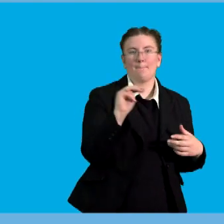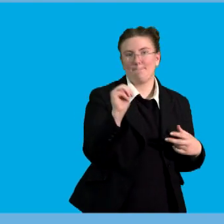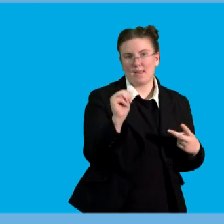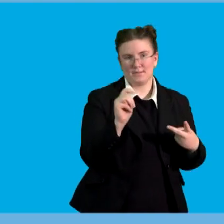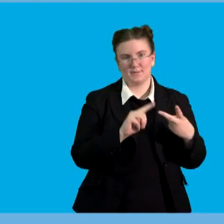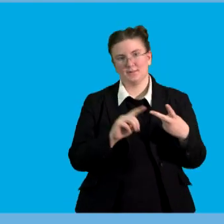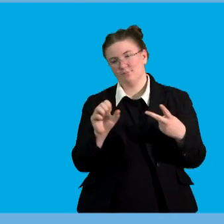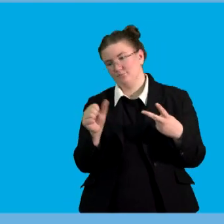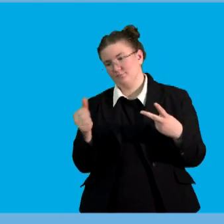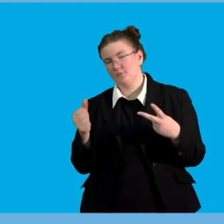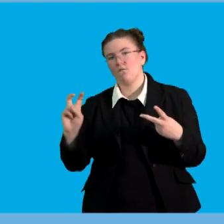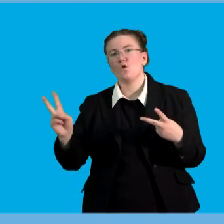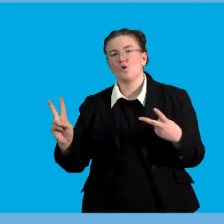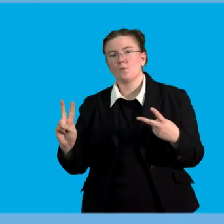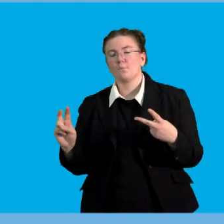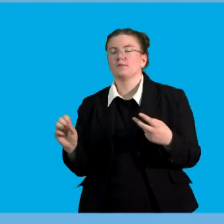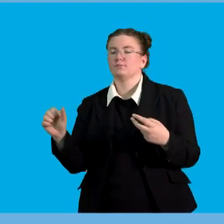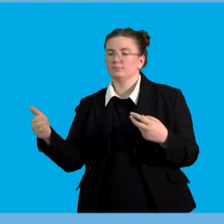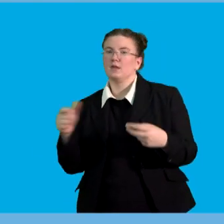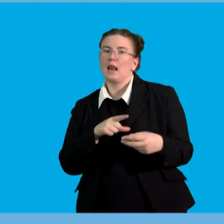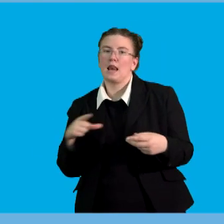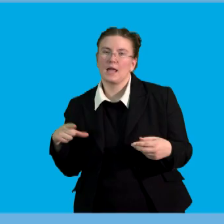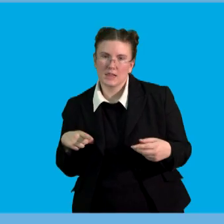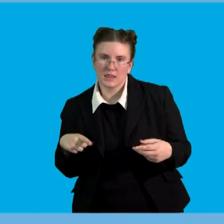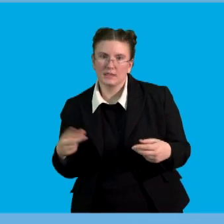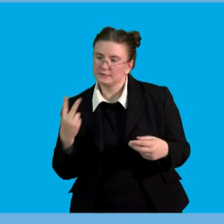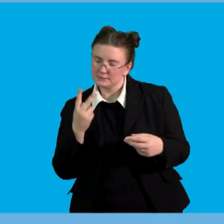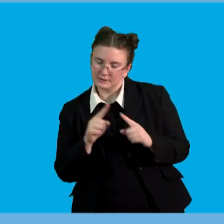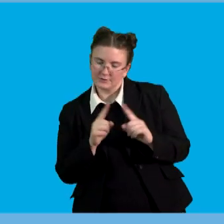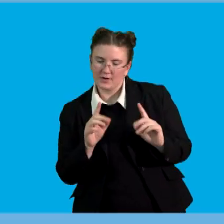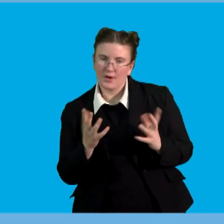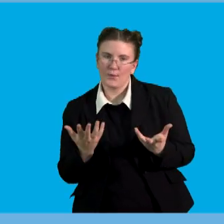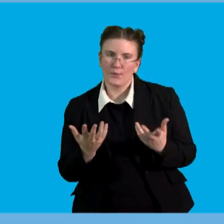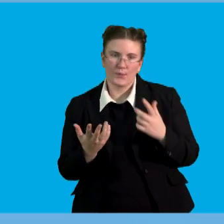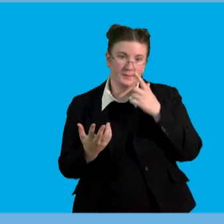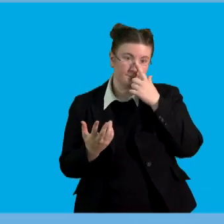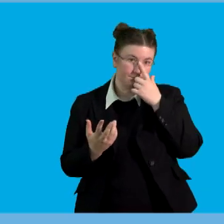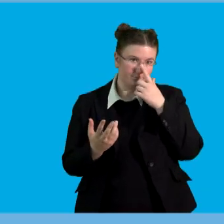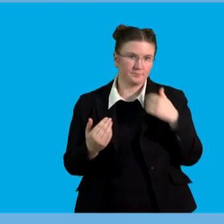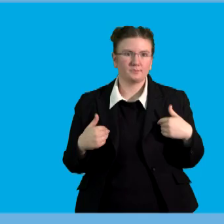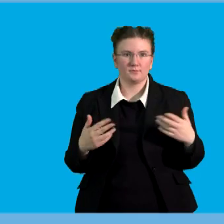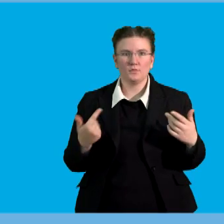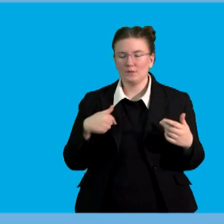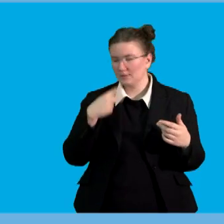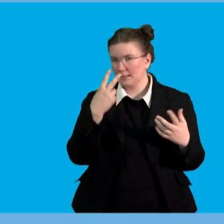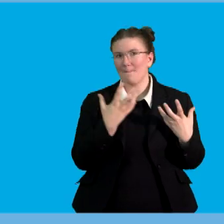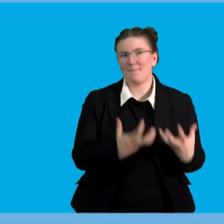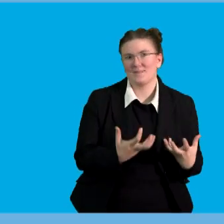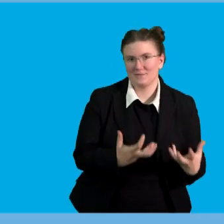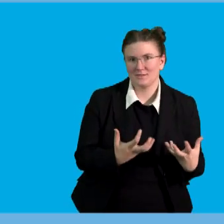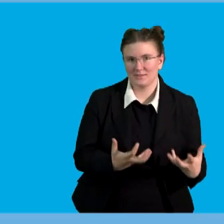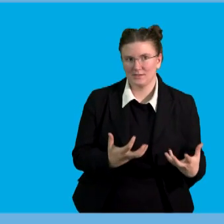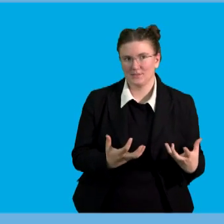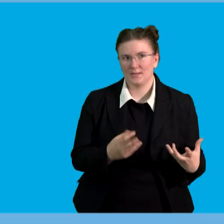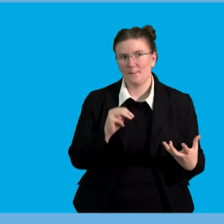to the volume, and also lastly going to the length, seeing how different are they. So to start, we're looking at